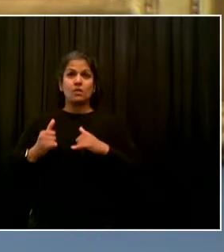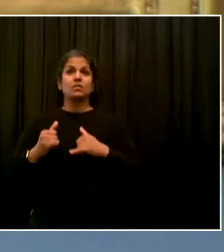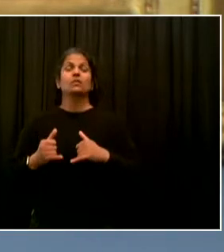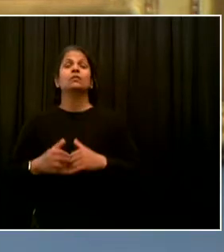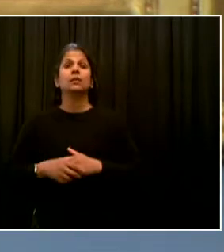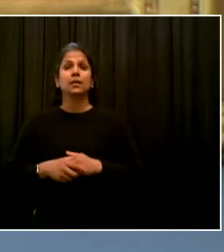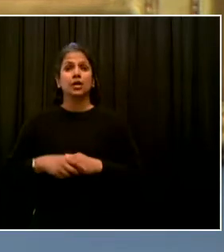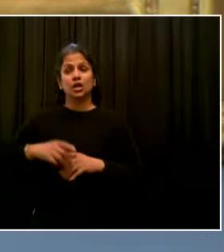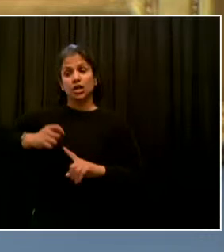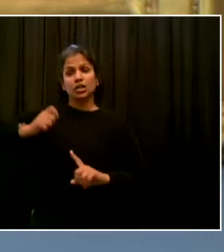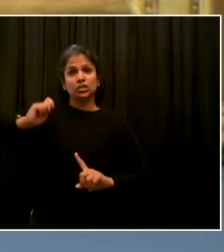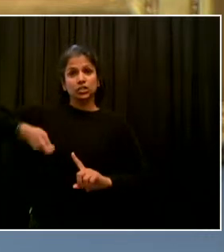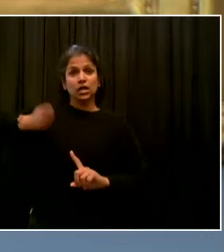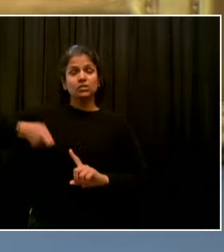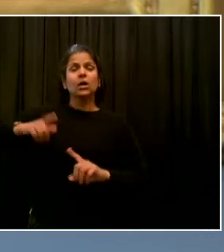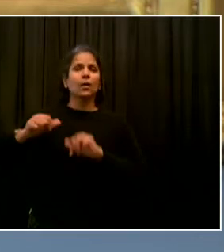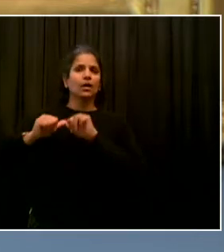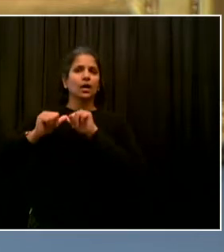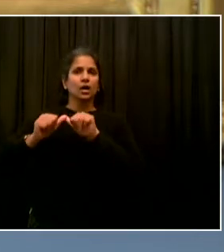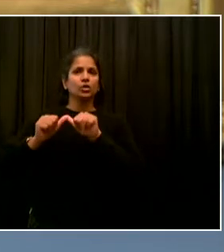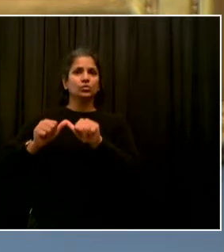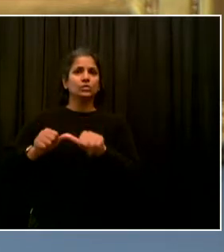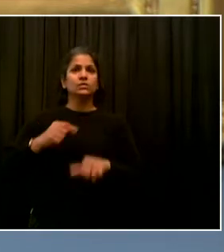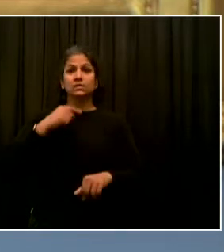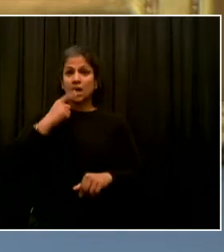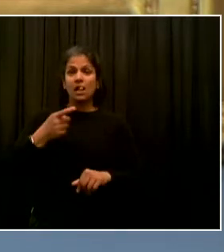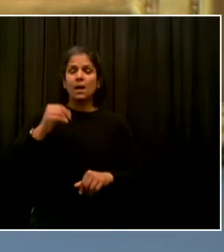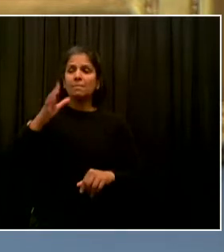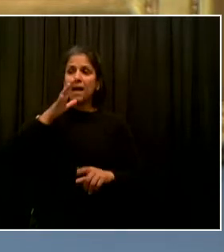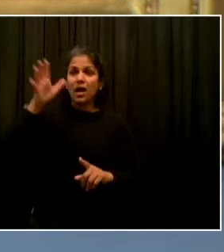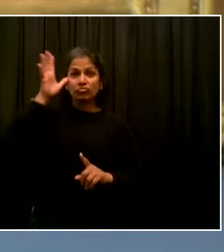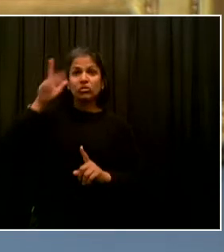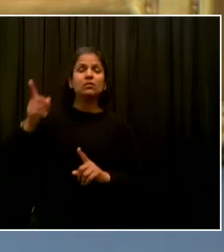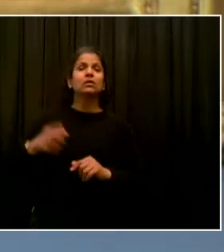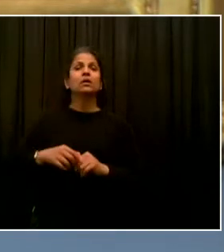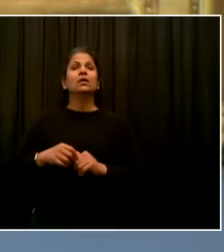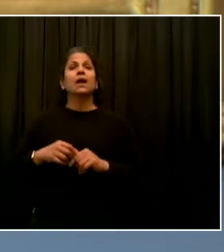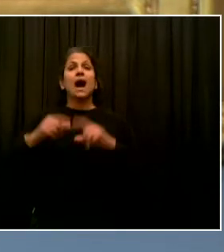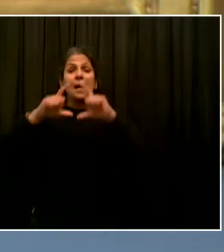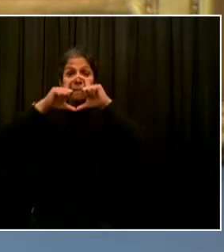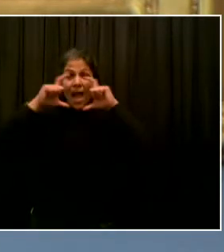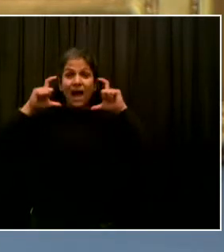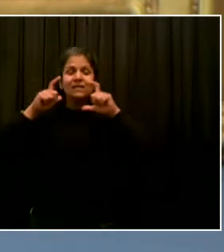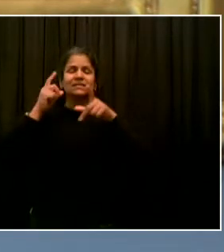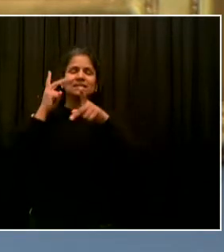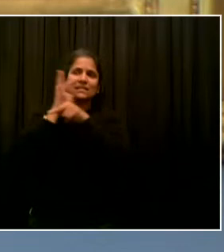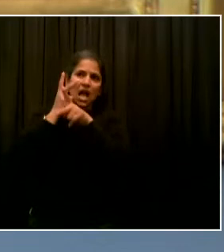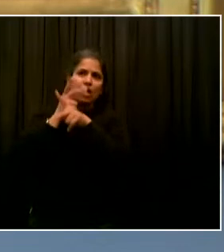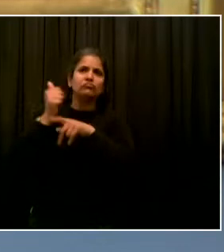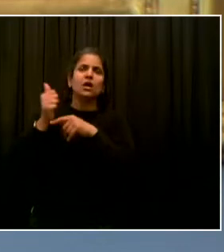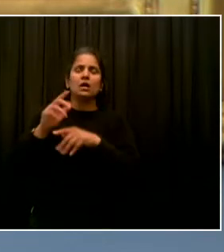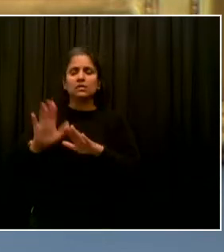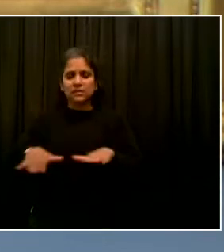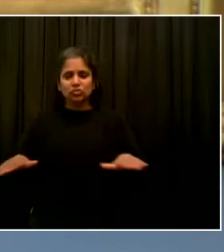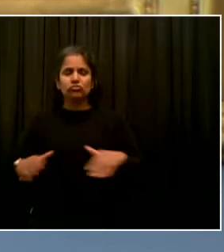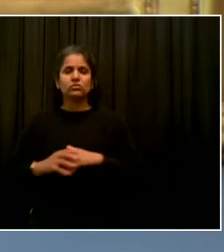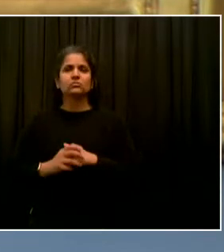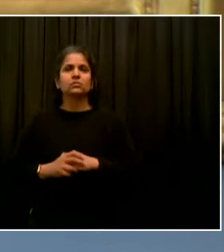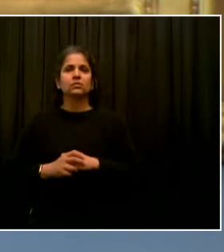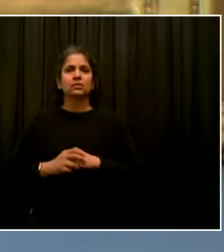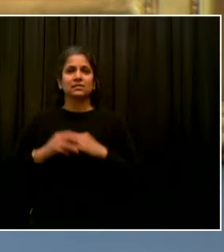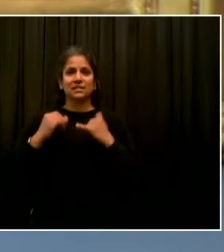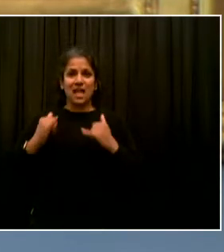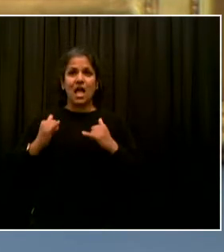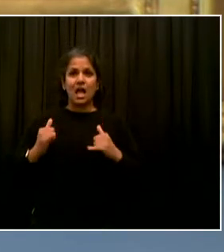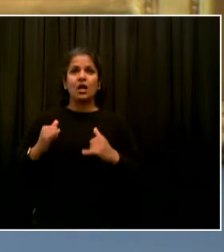continue to say to parents that you should keep your mask on your children. But right now, they have